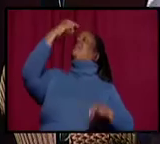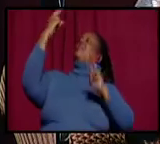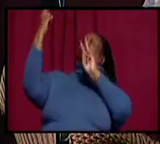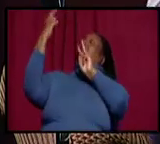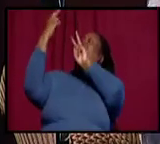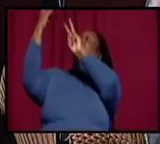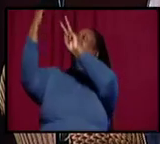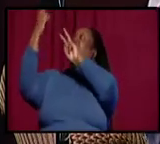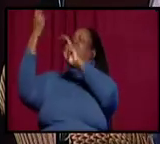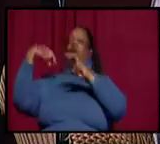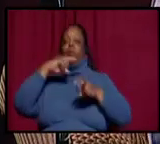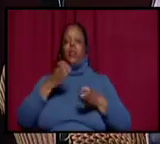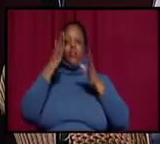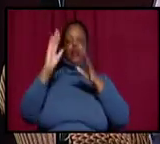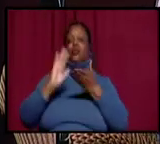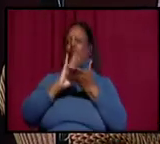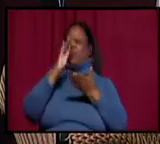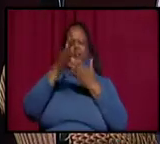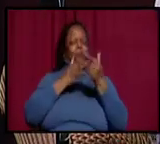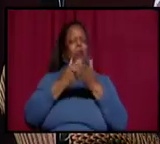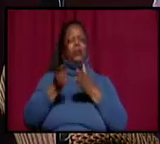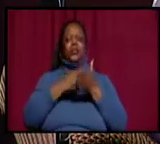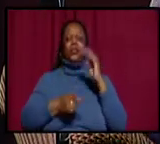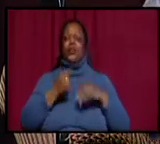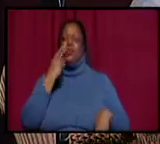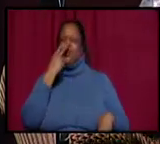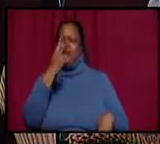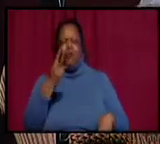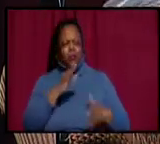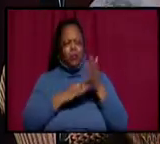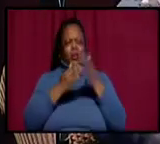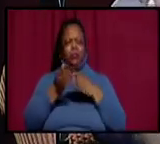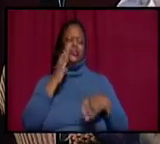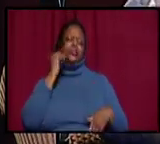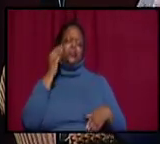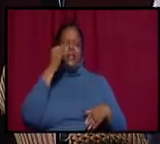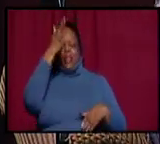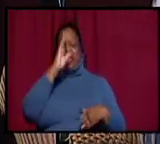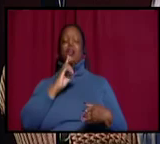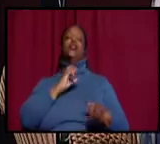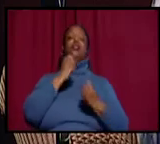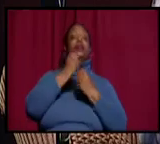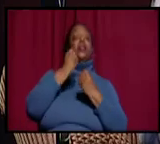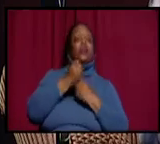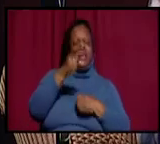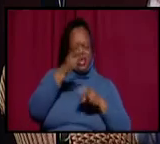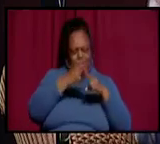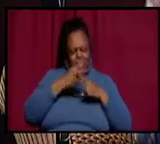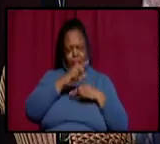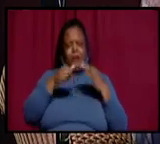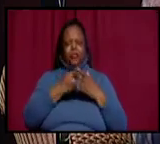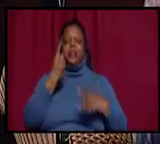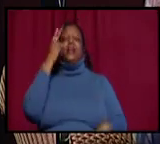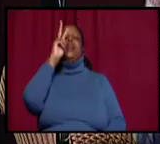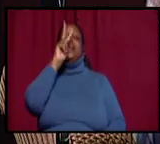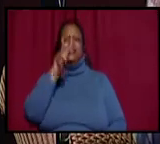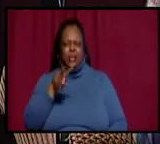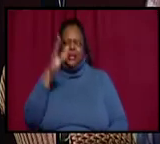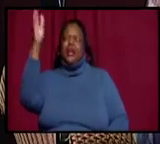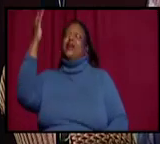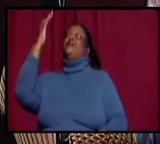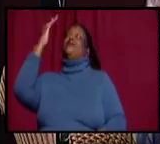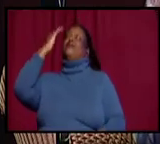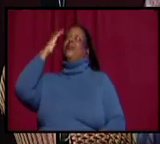glory that no matter what you're going through, no matter what you're facing, God is with you. He cares about you. He sees, he